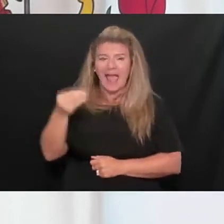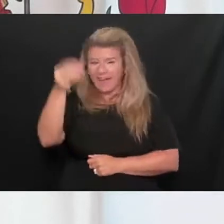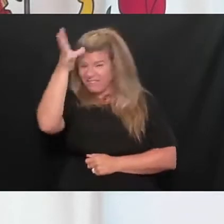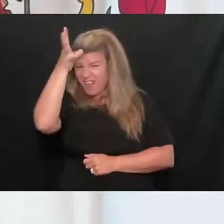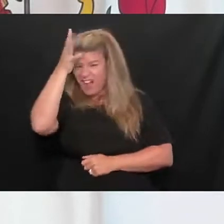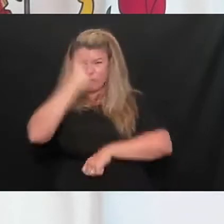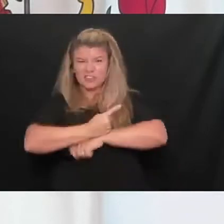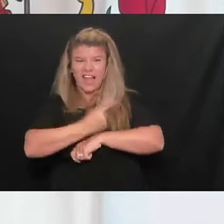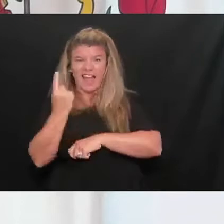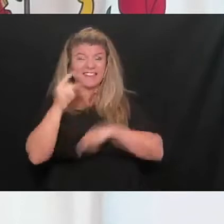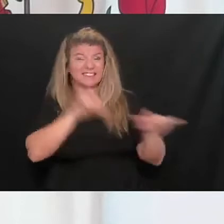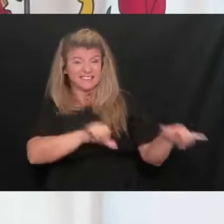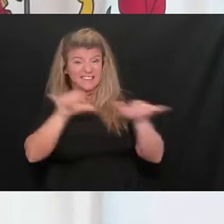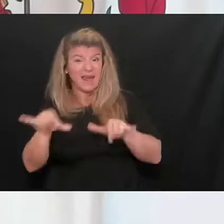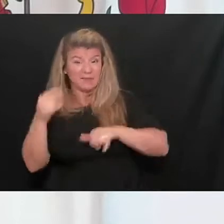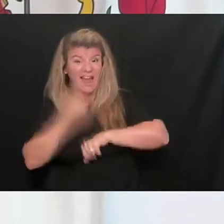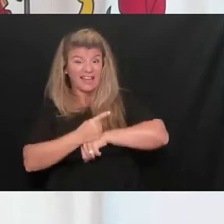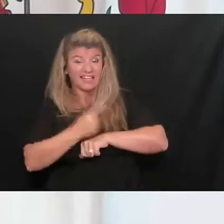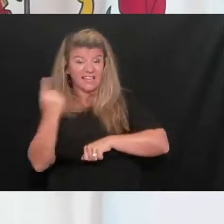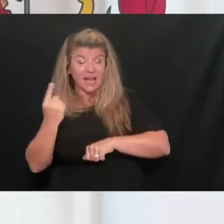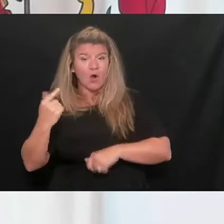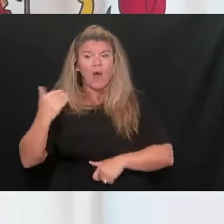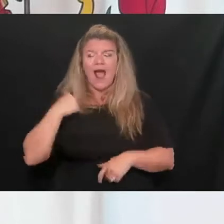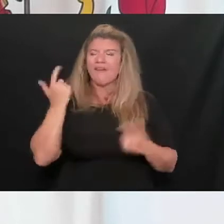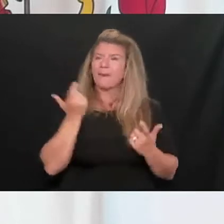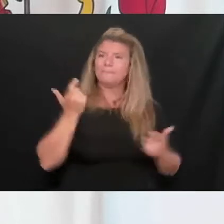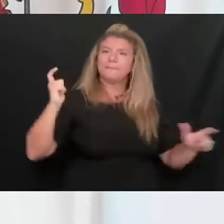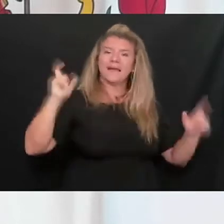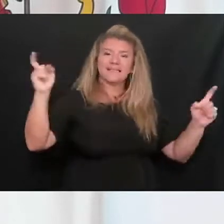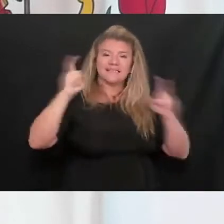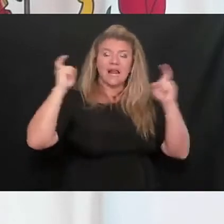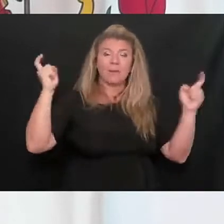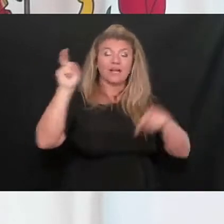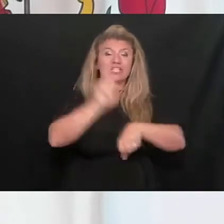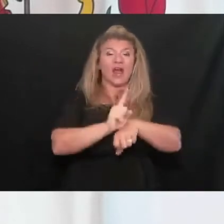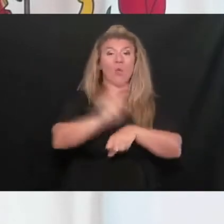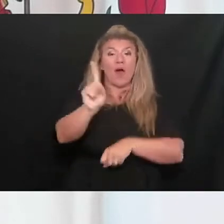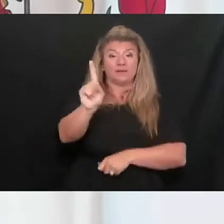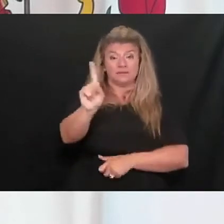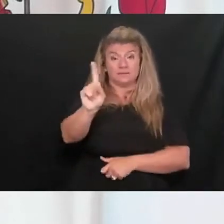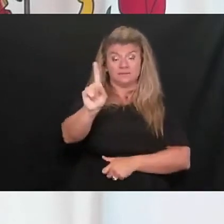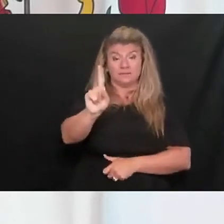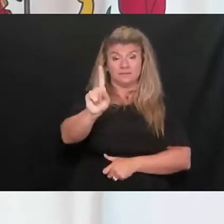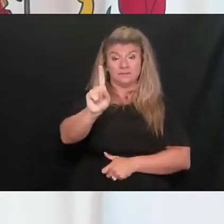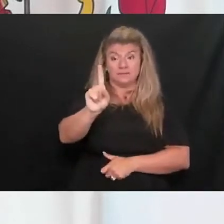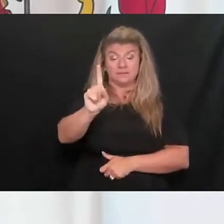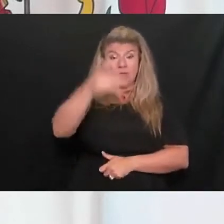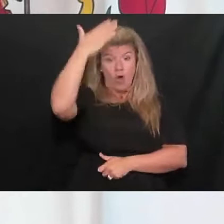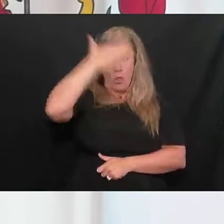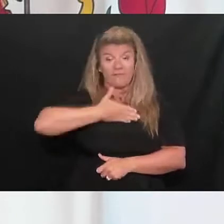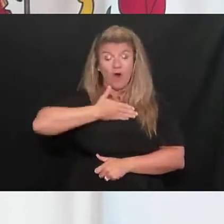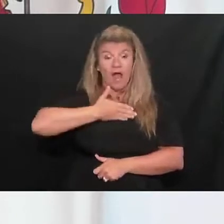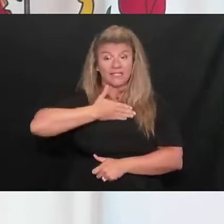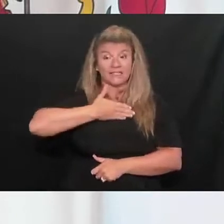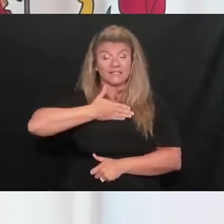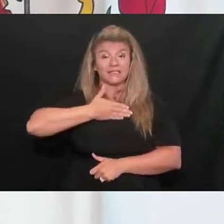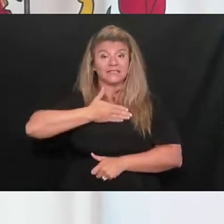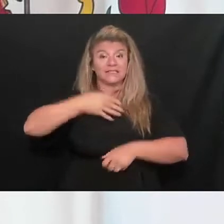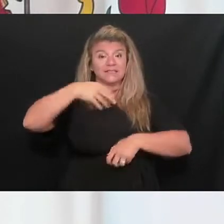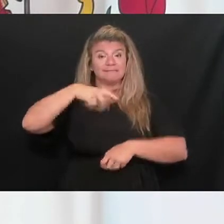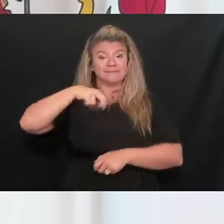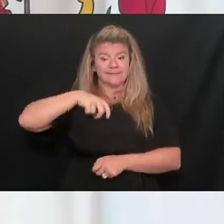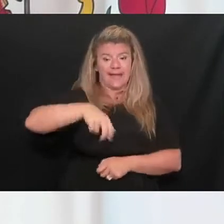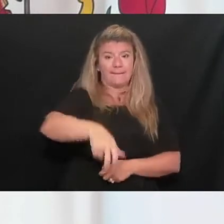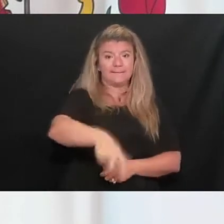on the same day. We're holding a big celebration at 1 p.m. on the front steps of the